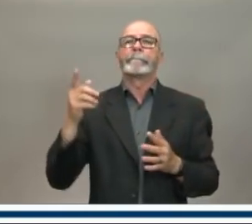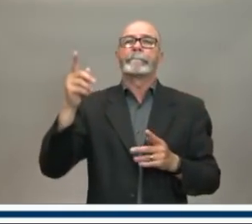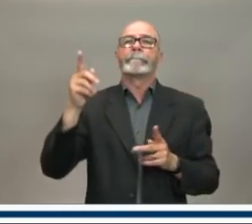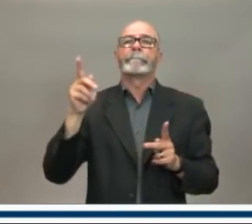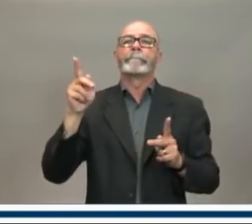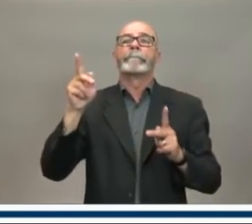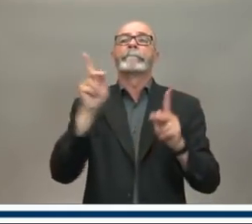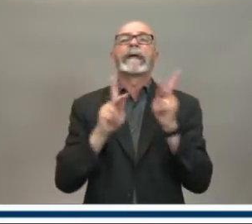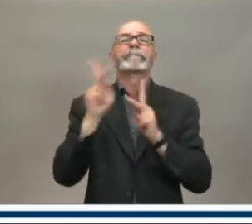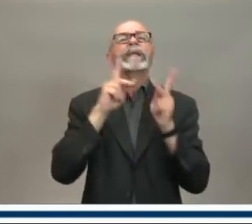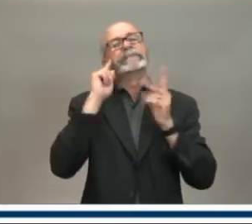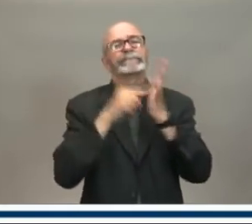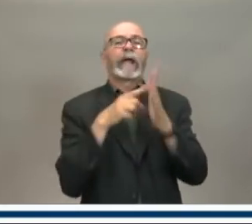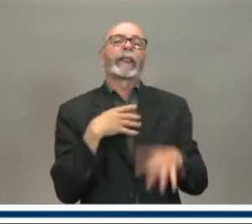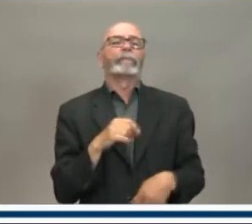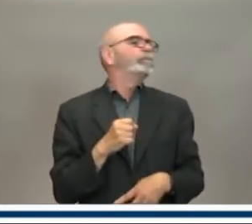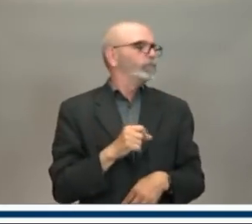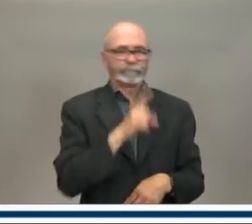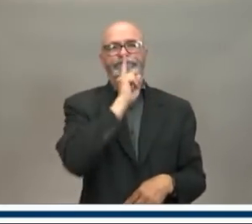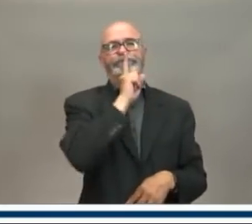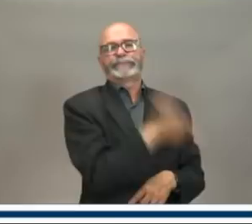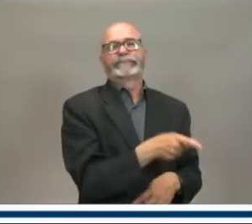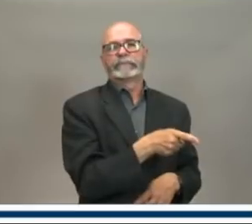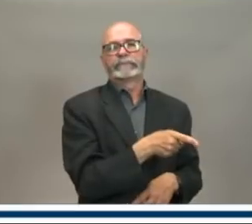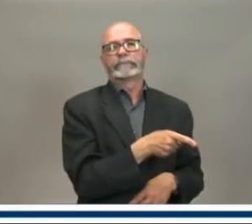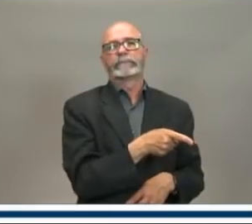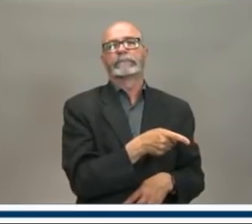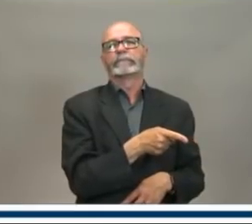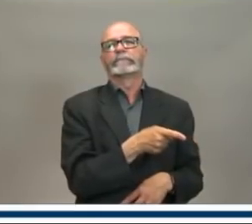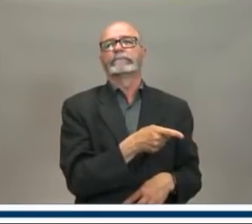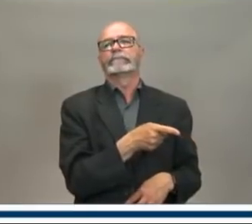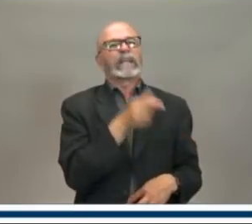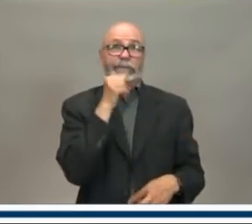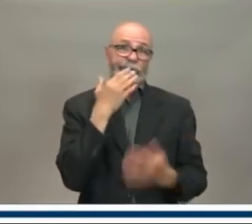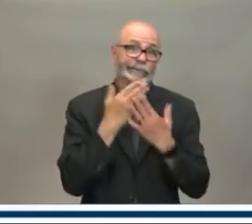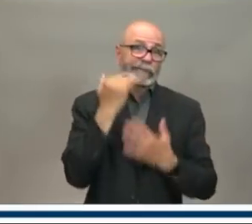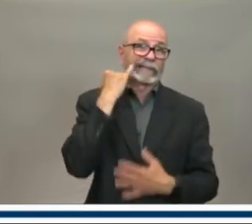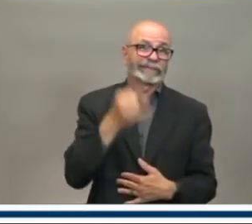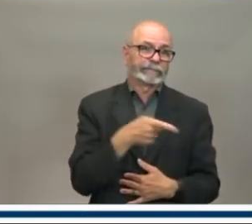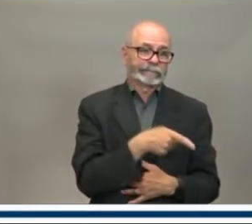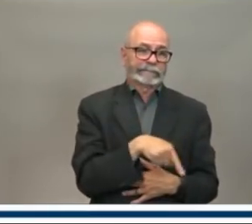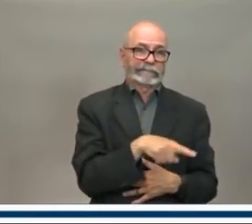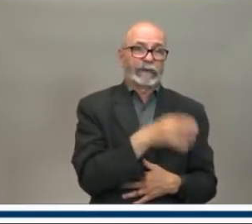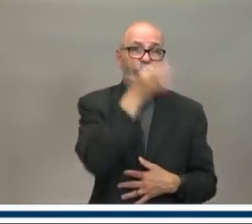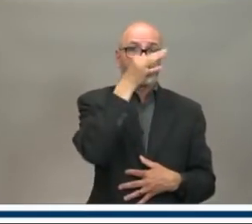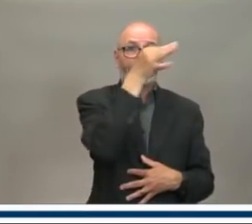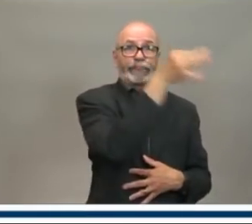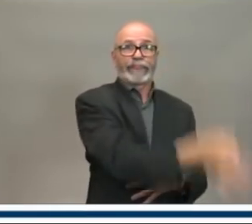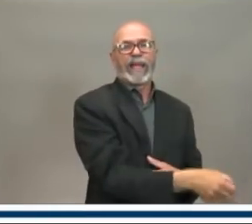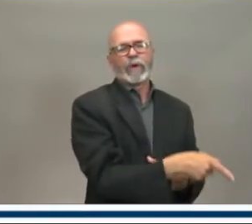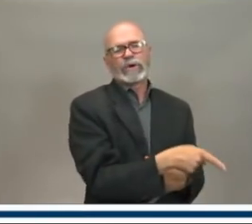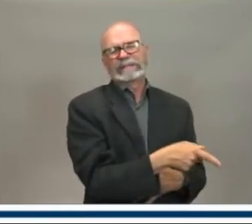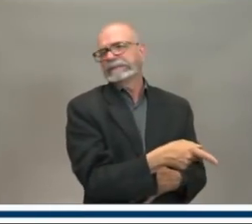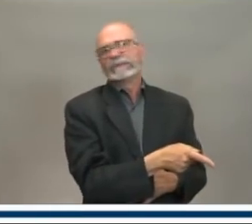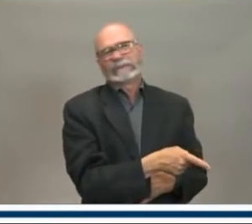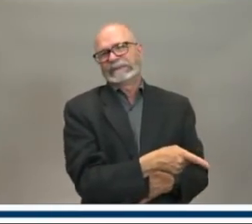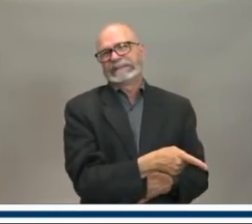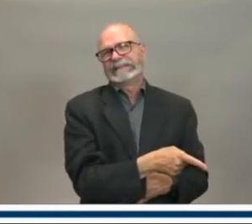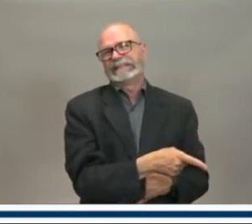Spitting in public is just not a good idea. I'm not sure we're going to go to the extent of of making that illegal or